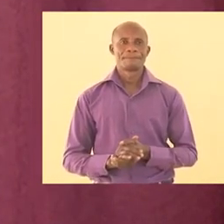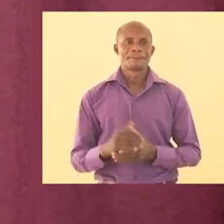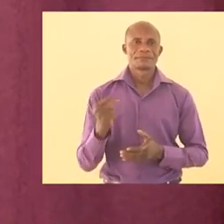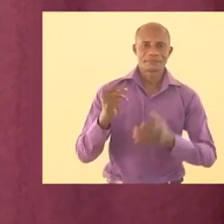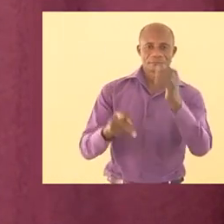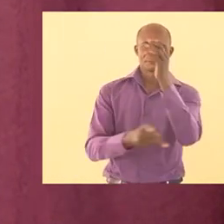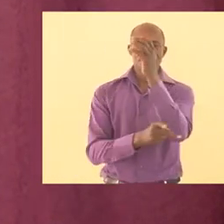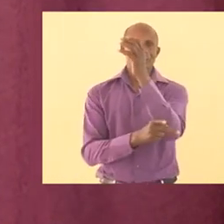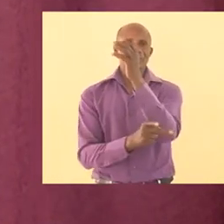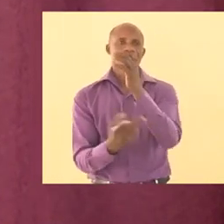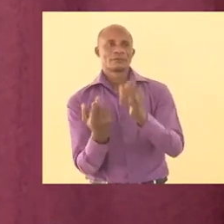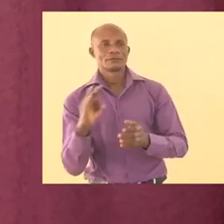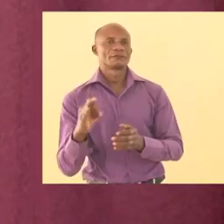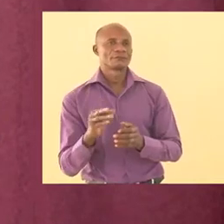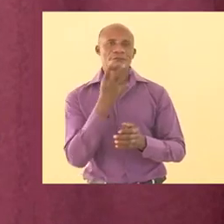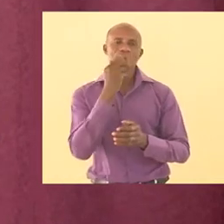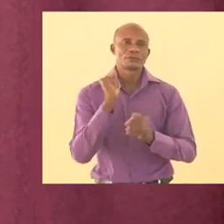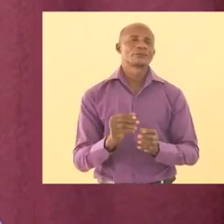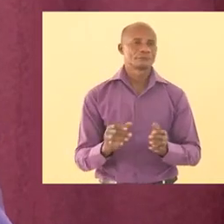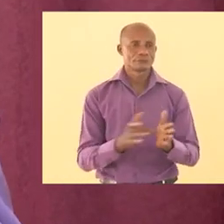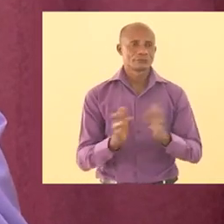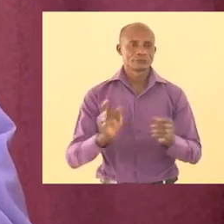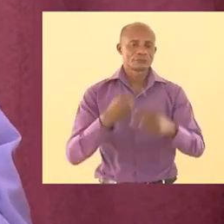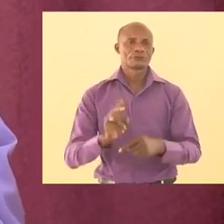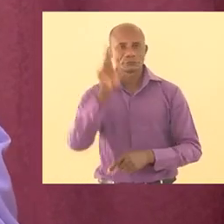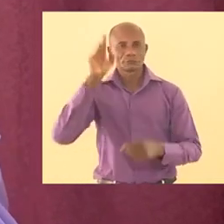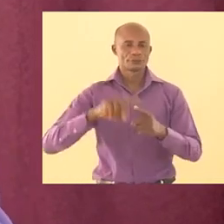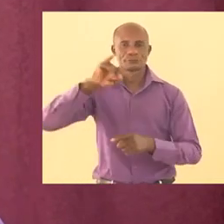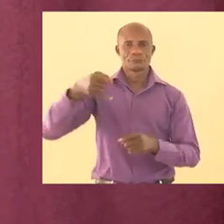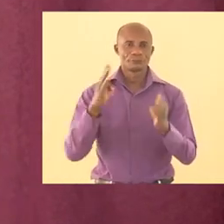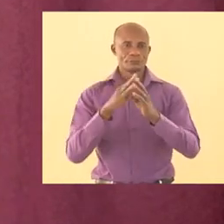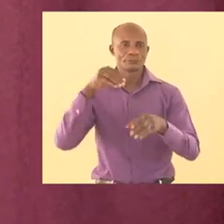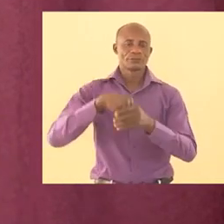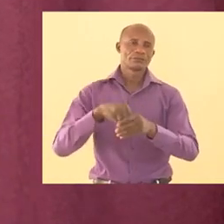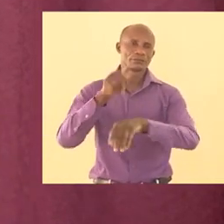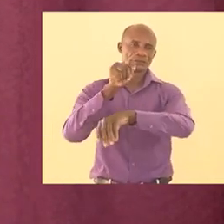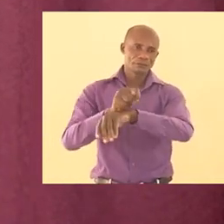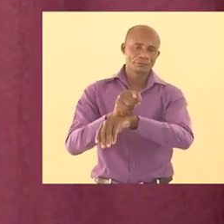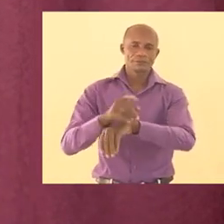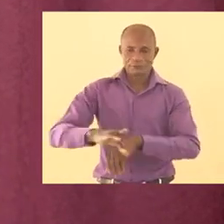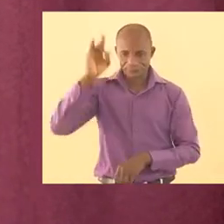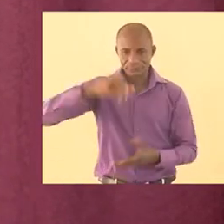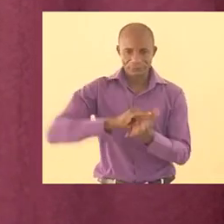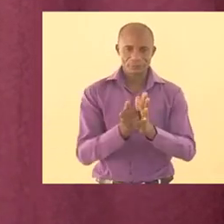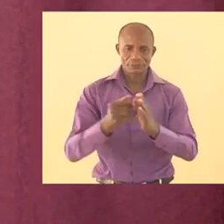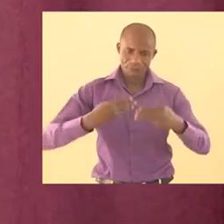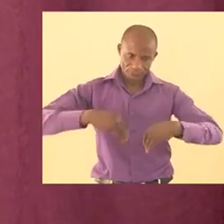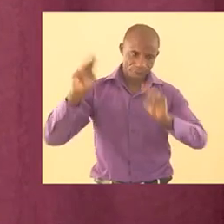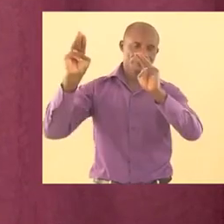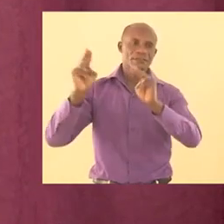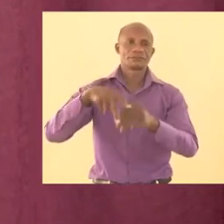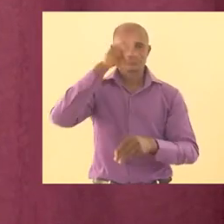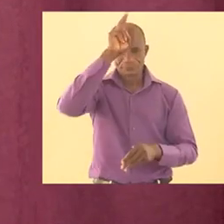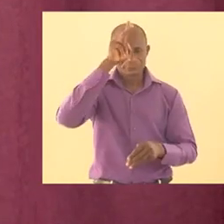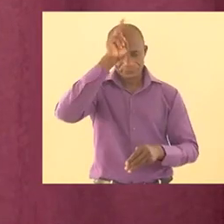The Passover of the Jews was at hand, and Jesus went up to Jerusalem. In the temple, he found those who were selling